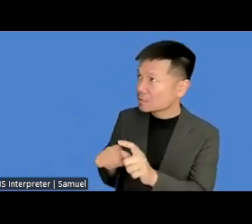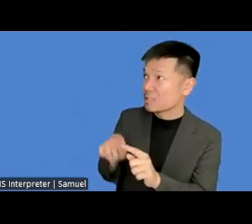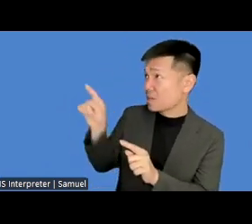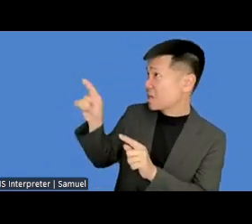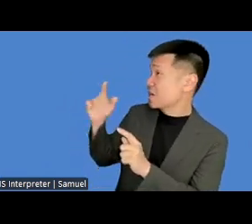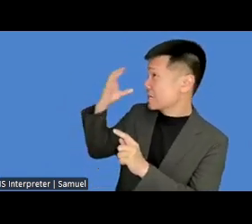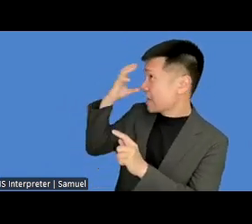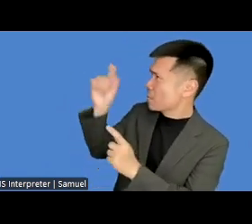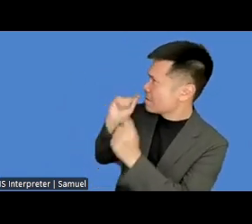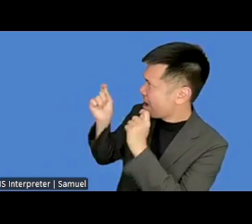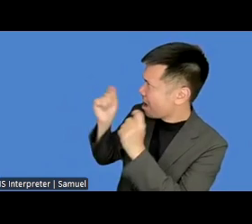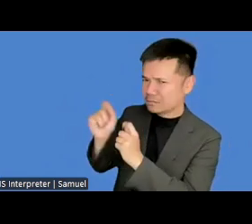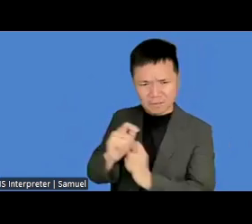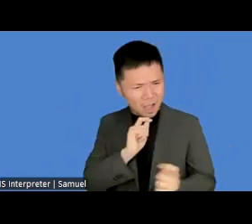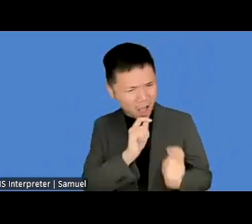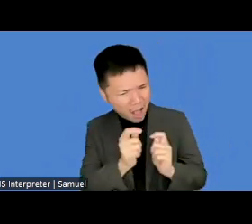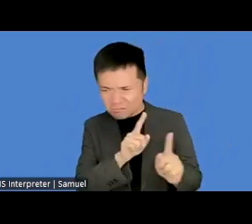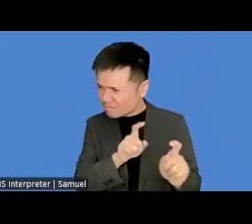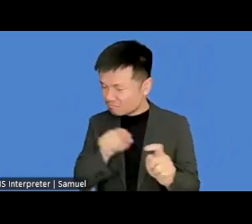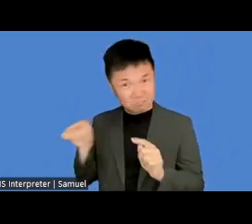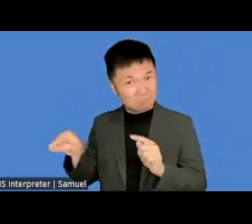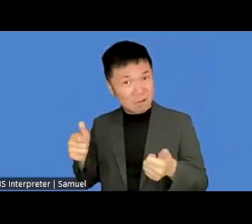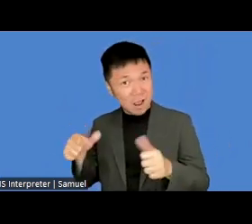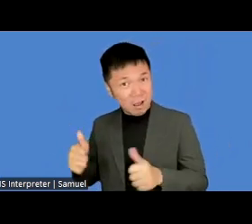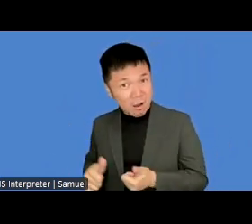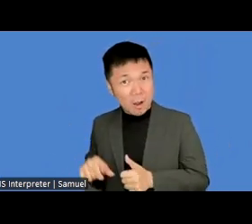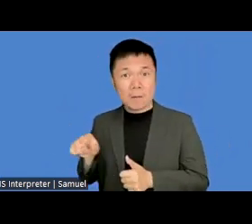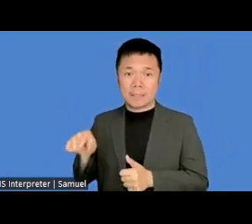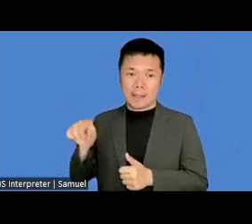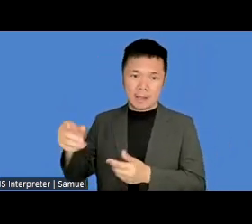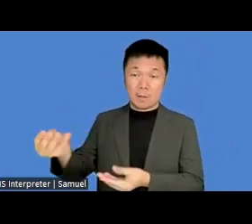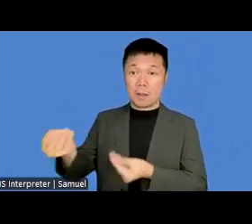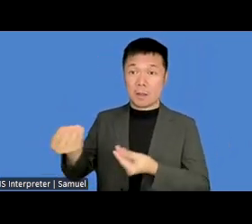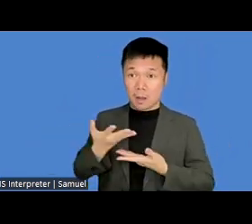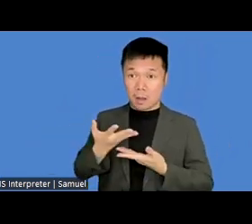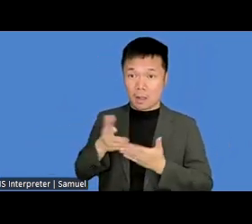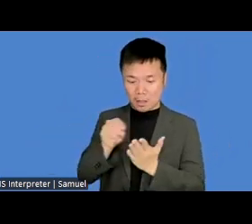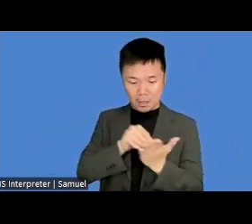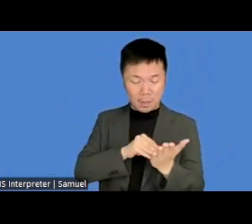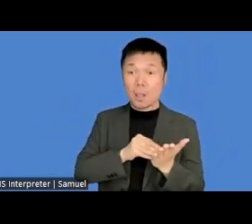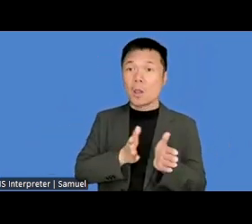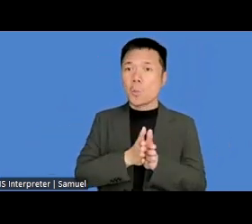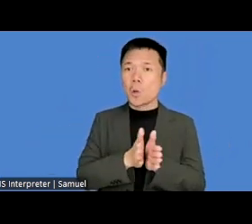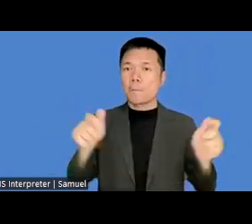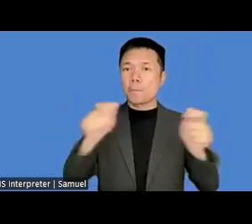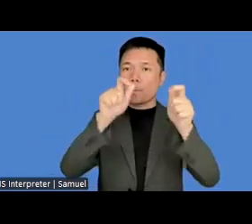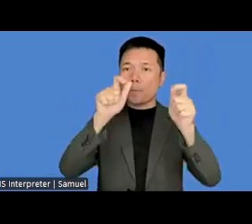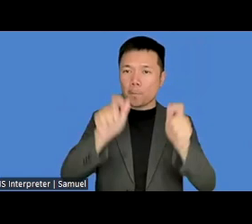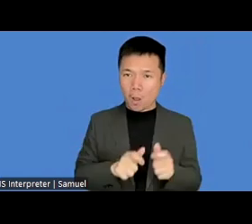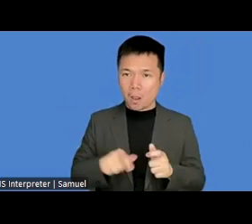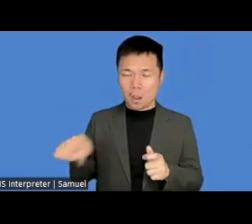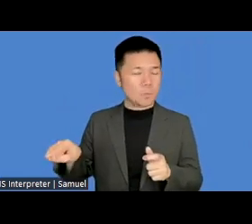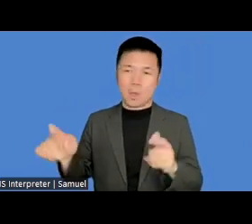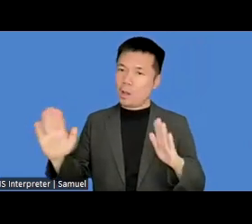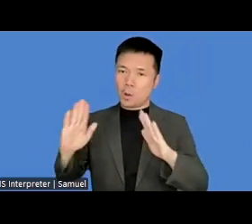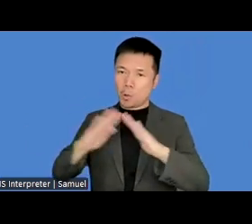a report. And among the recommendations that were given in the report by the committee was the deinstitutionalization